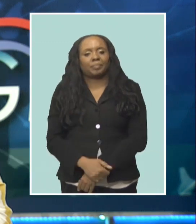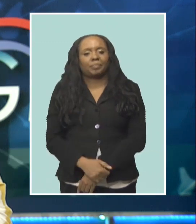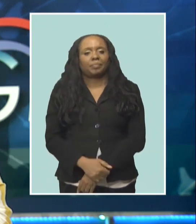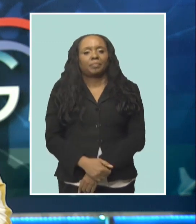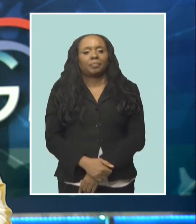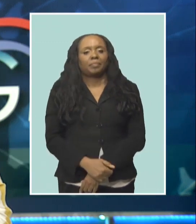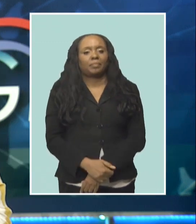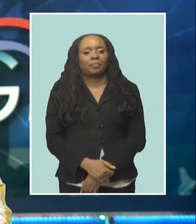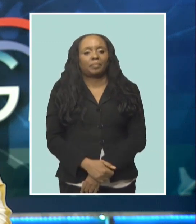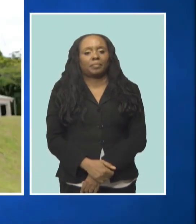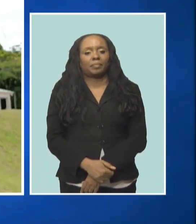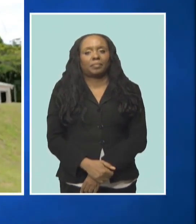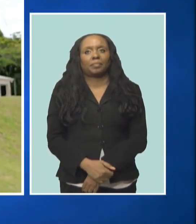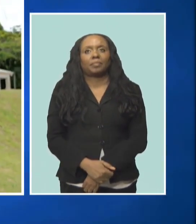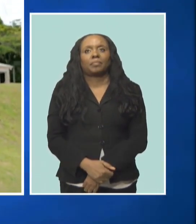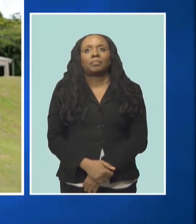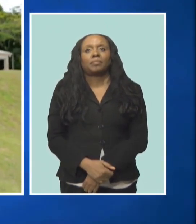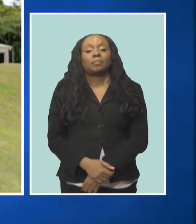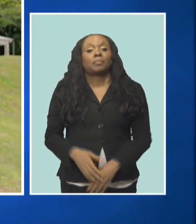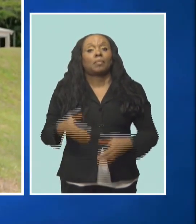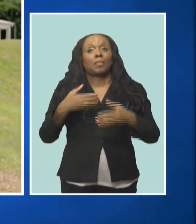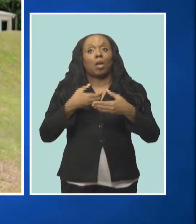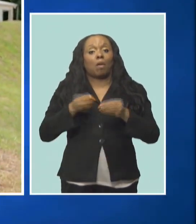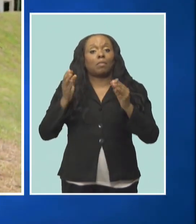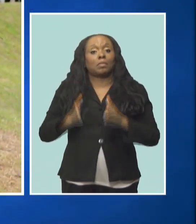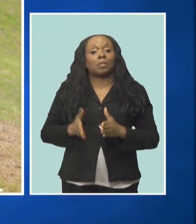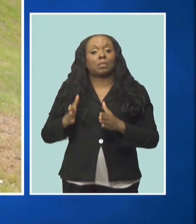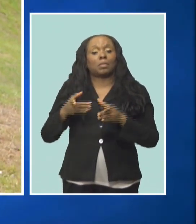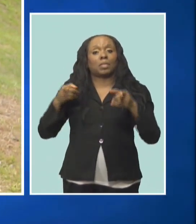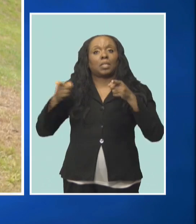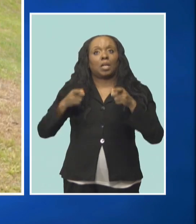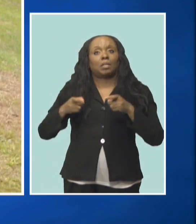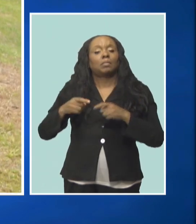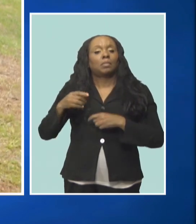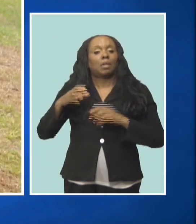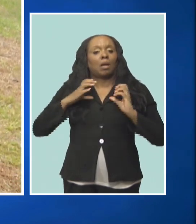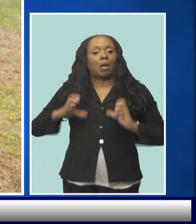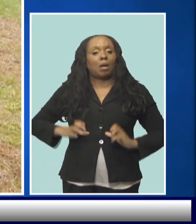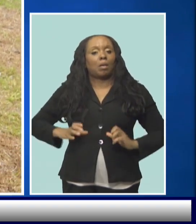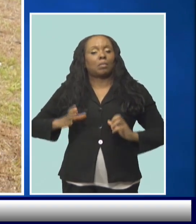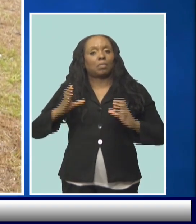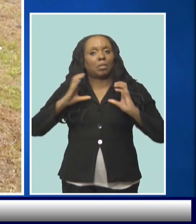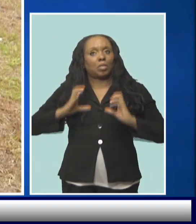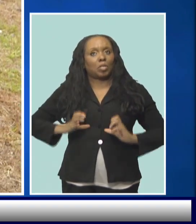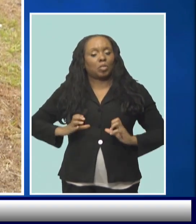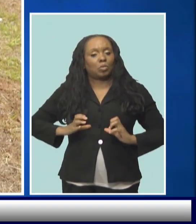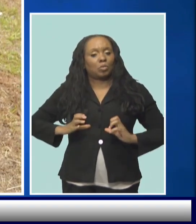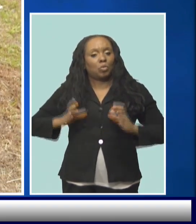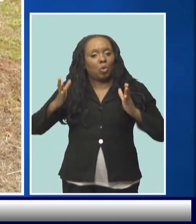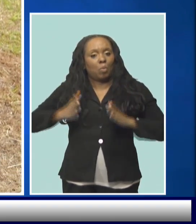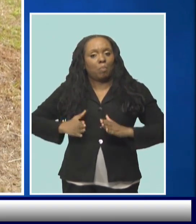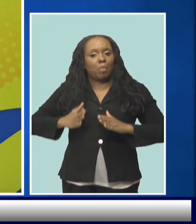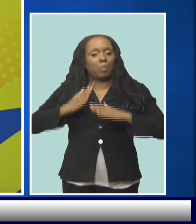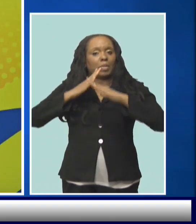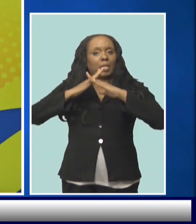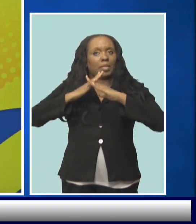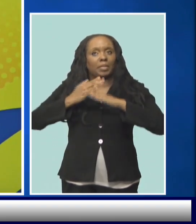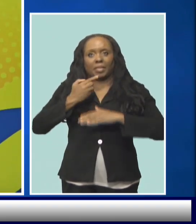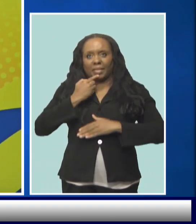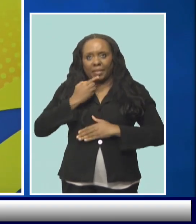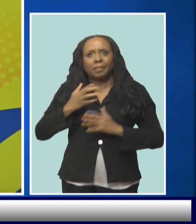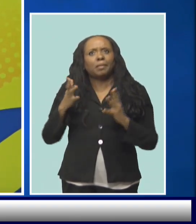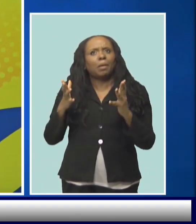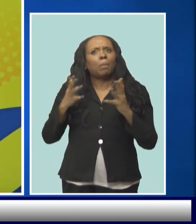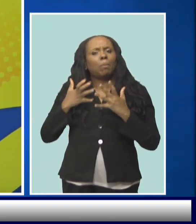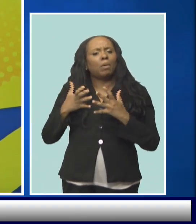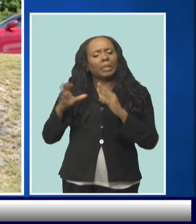this report. Officer in charge of the Consumer Protection Division at the Fair Trading Commission, Julia Regis, said they are on a mission